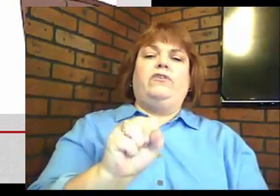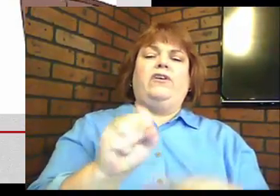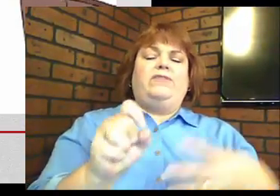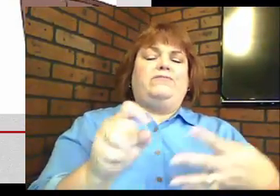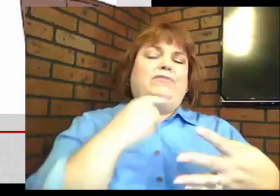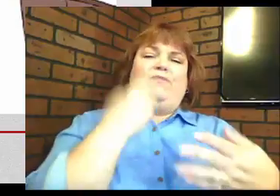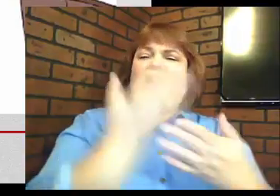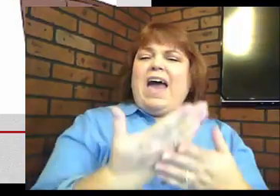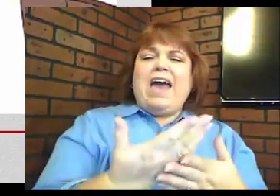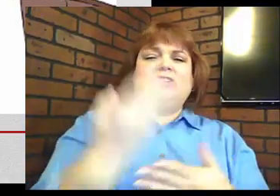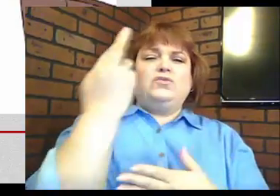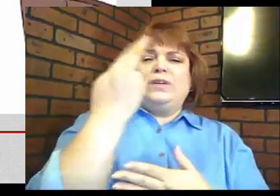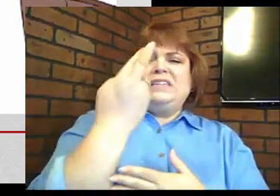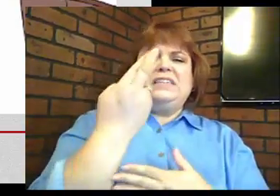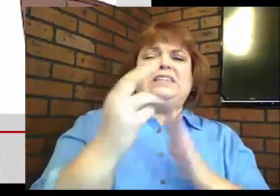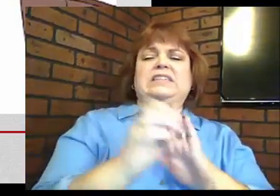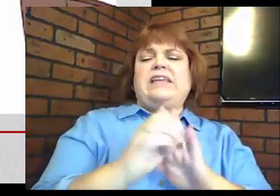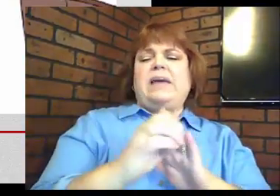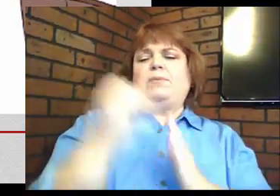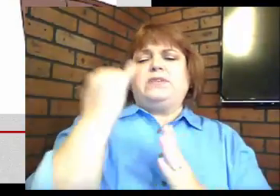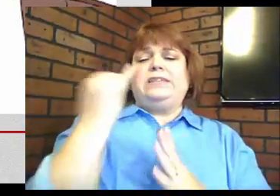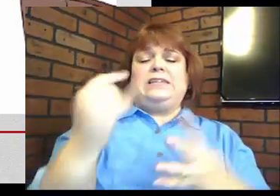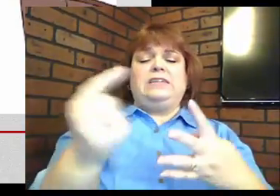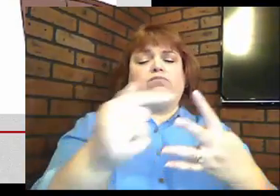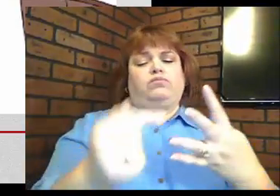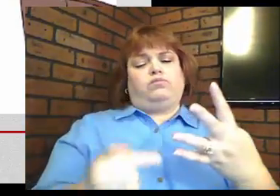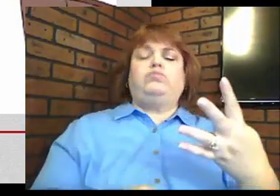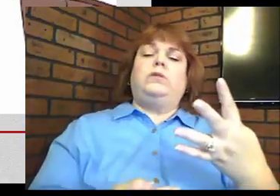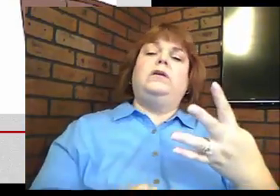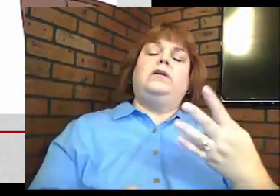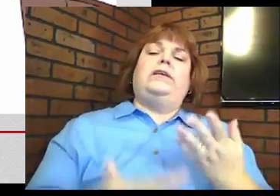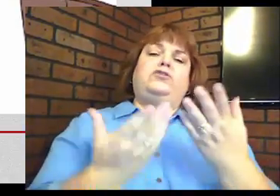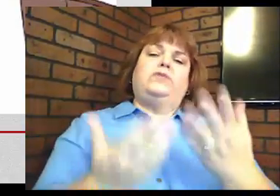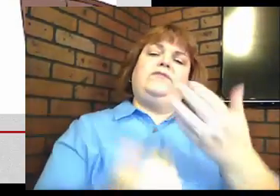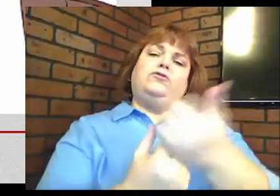agreeing, but it's a discussion.